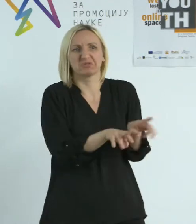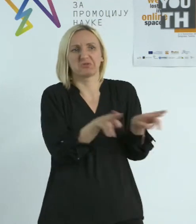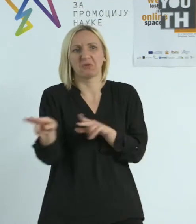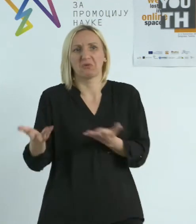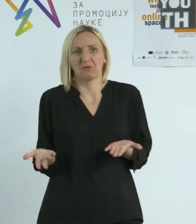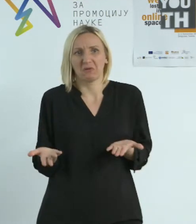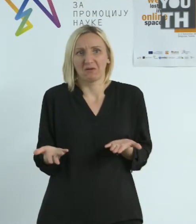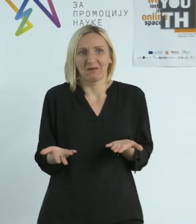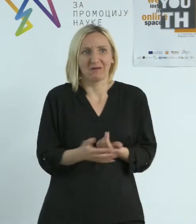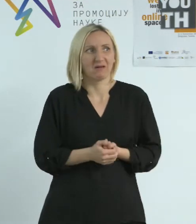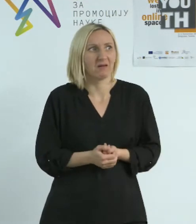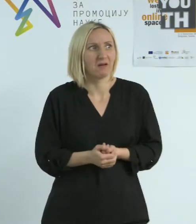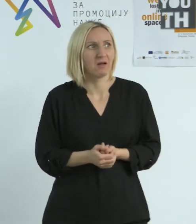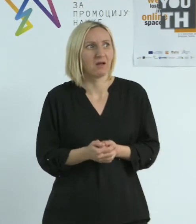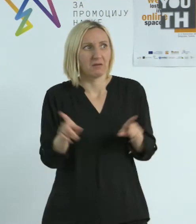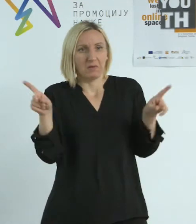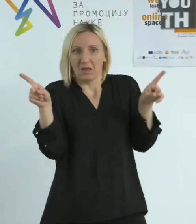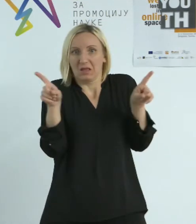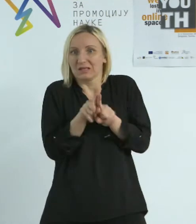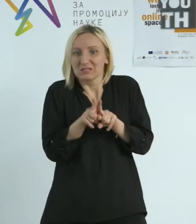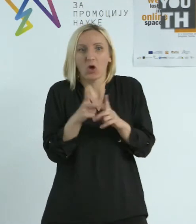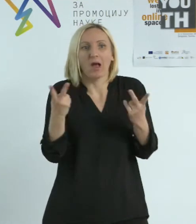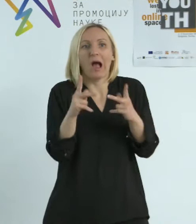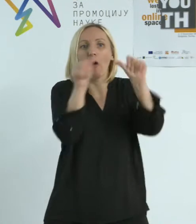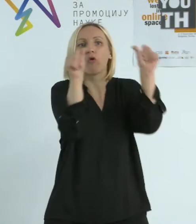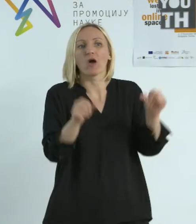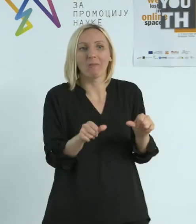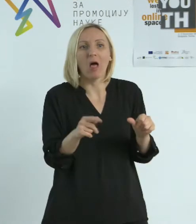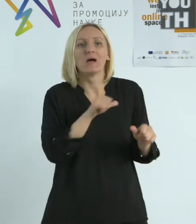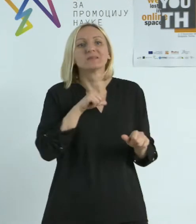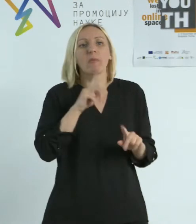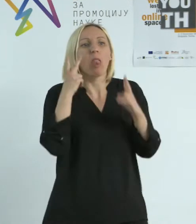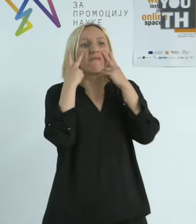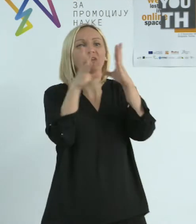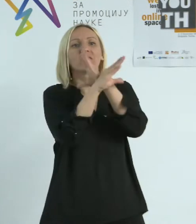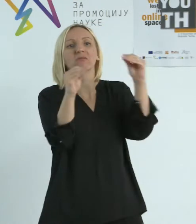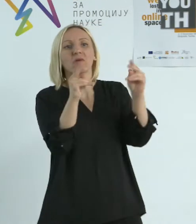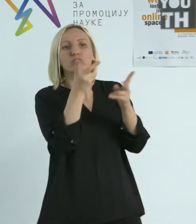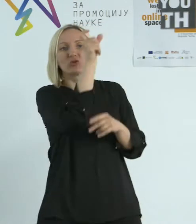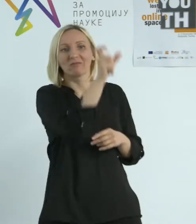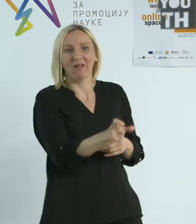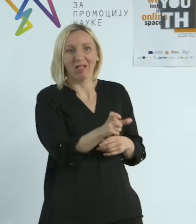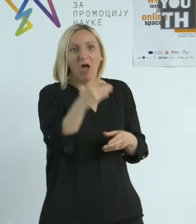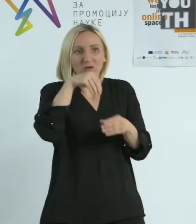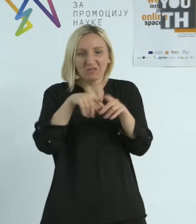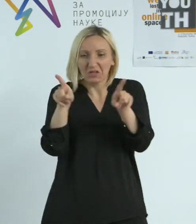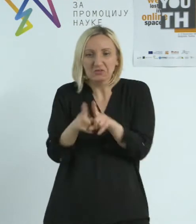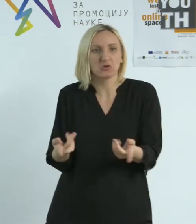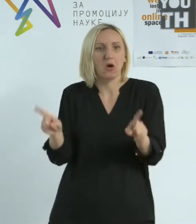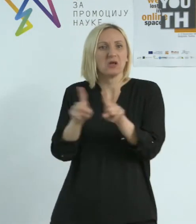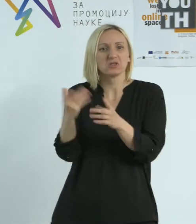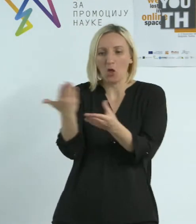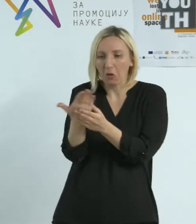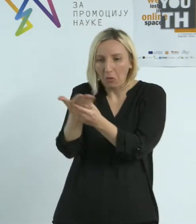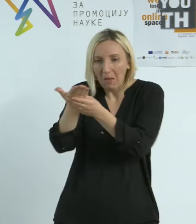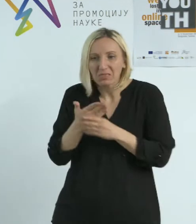the same as the formal learning, you just don't see the teacher. So you again have PDF files, you